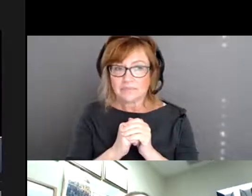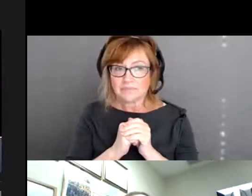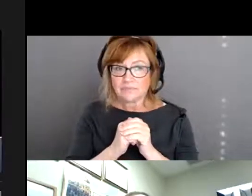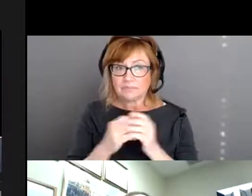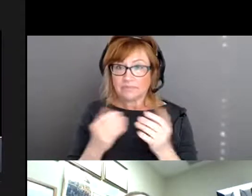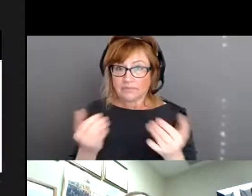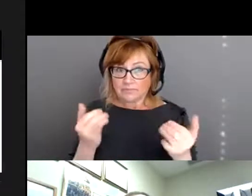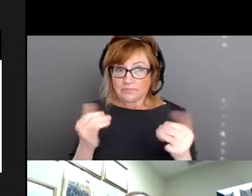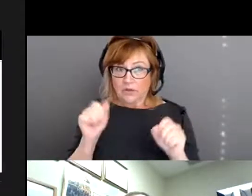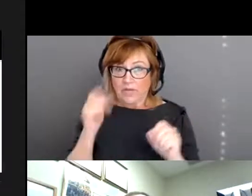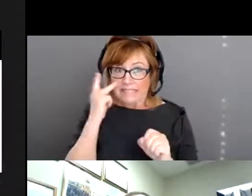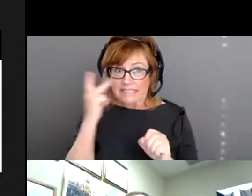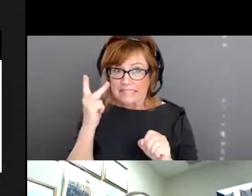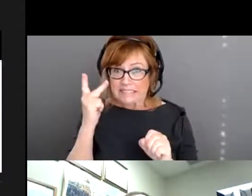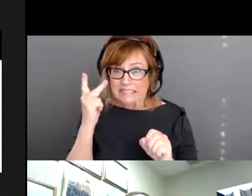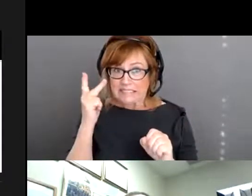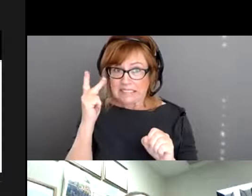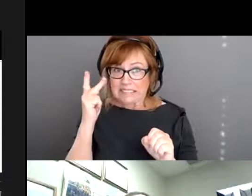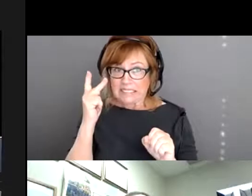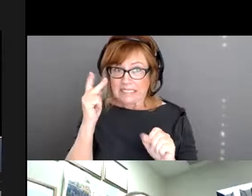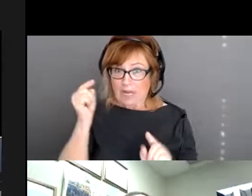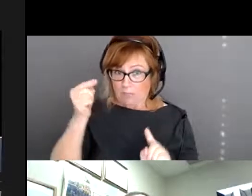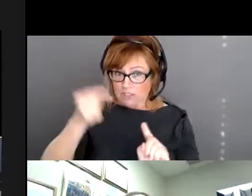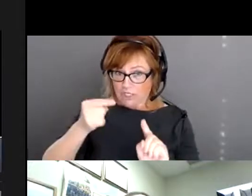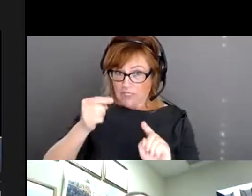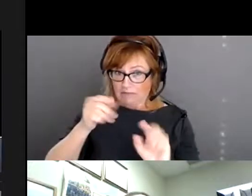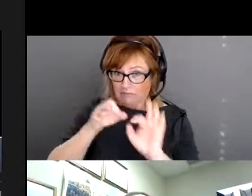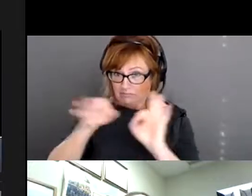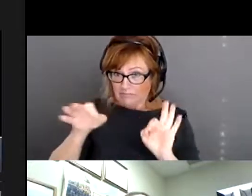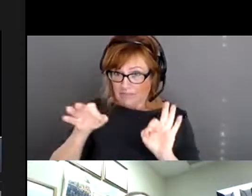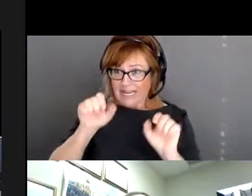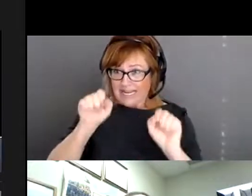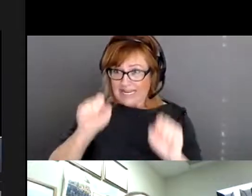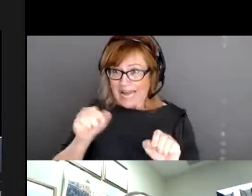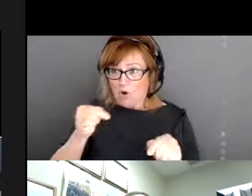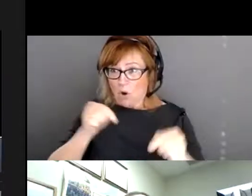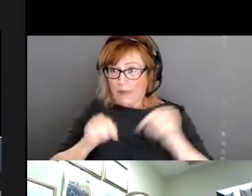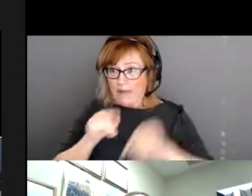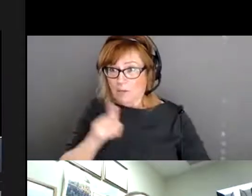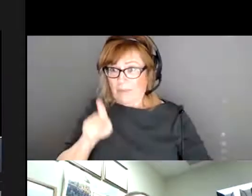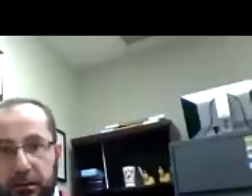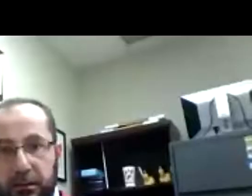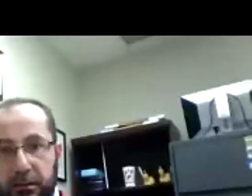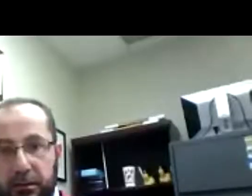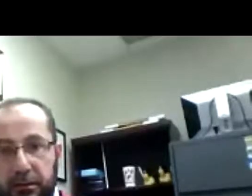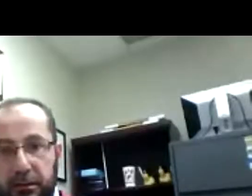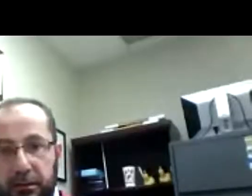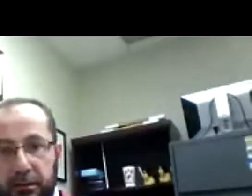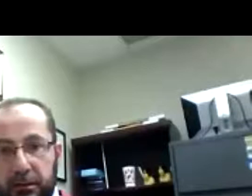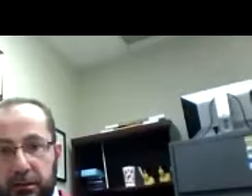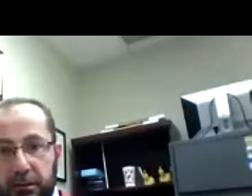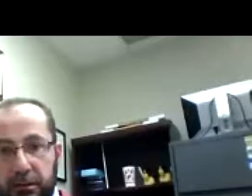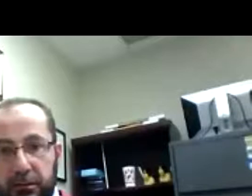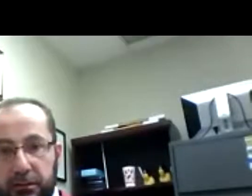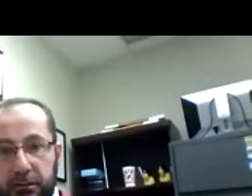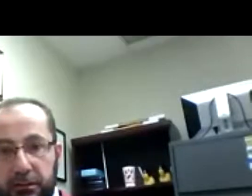now seeing the disclosure and then the objectives? Can you go back to your PowerPoint slide? I'll just show you which.